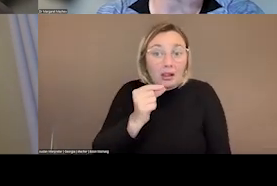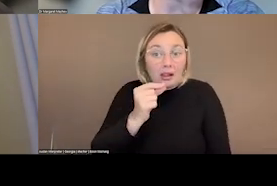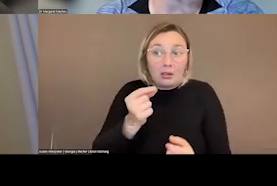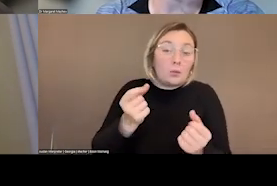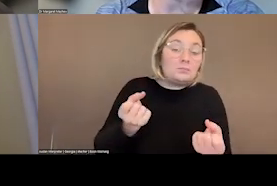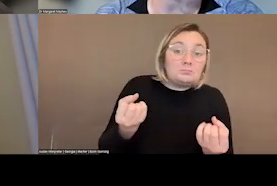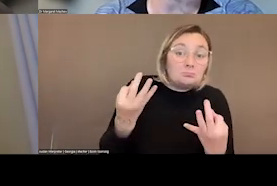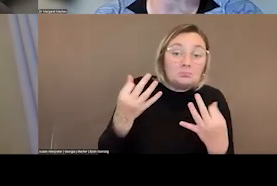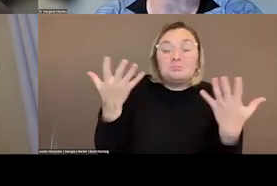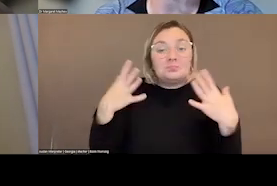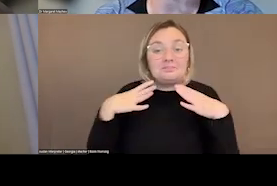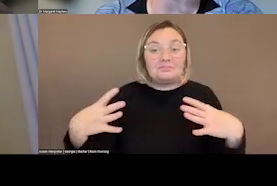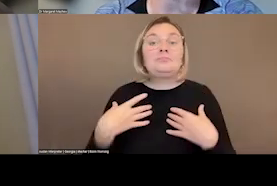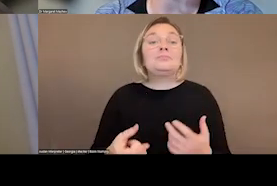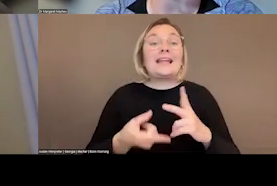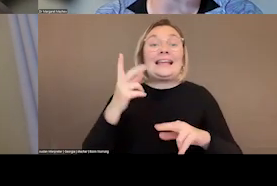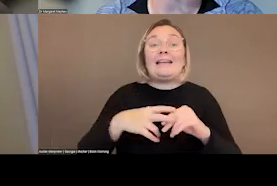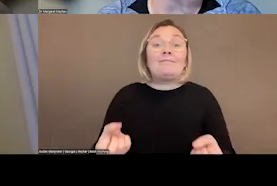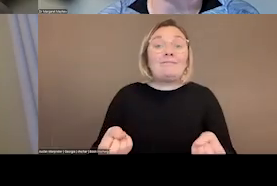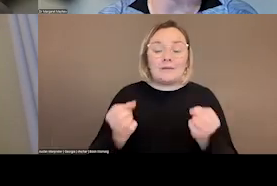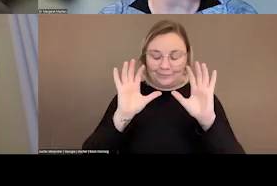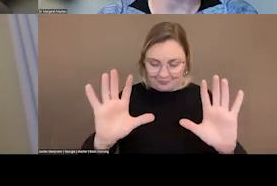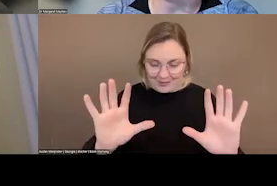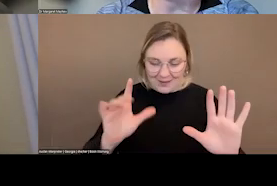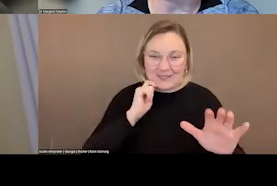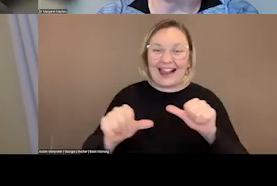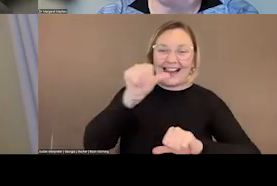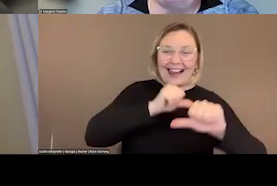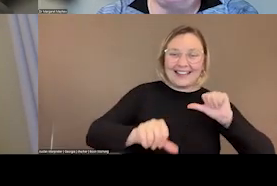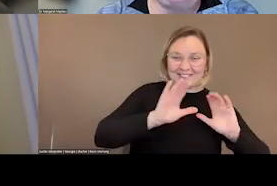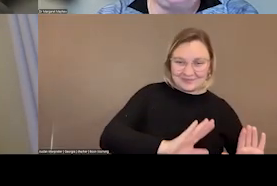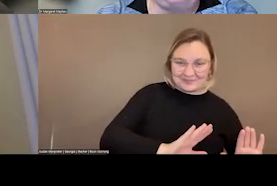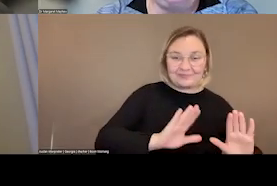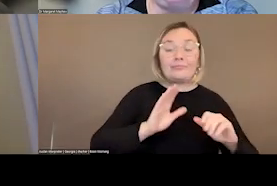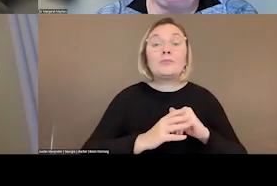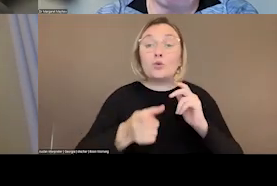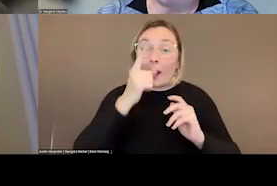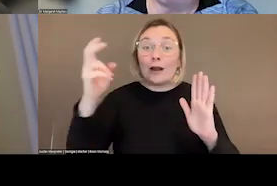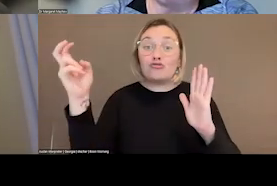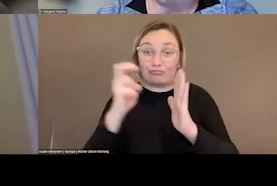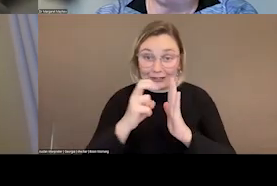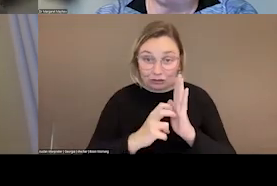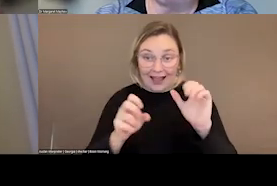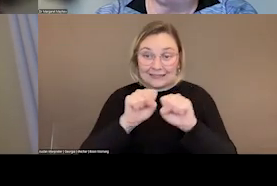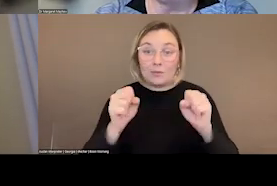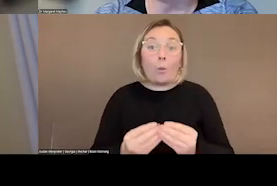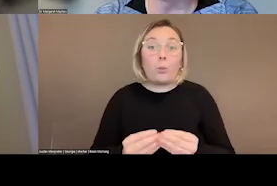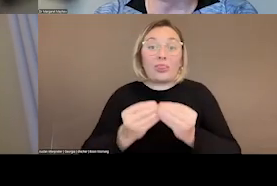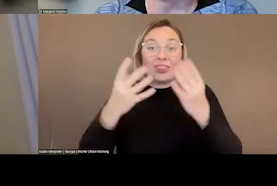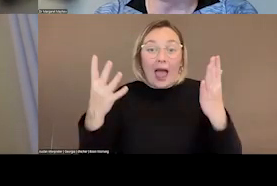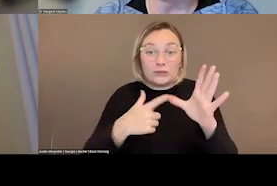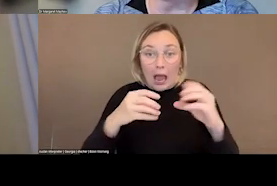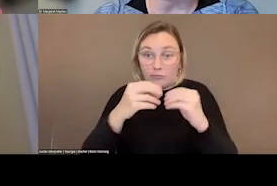You can apply to log on. Sorry, let me start that again. You can register for our system without an ABN. That is very